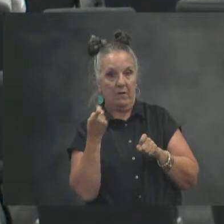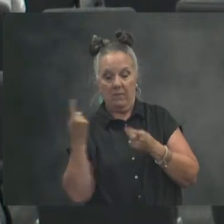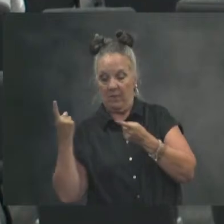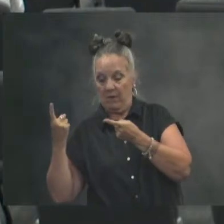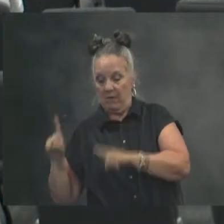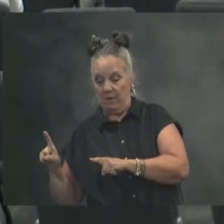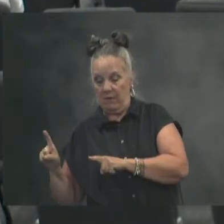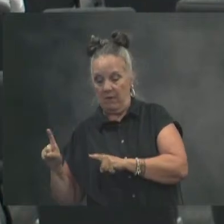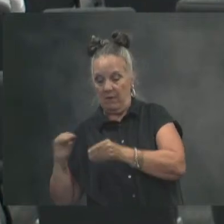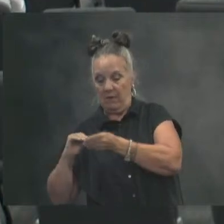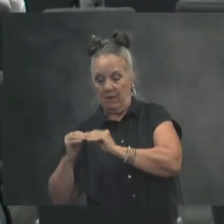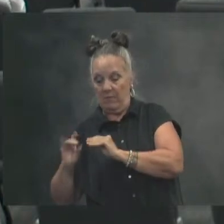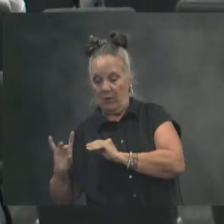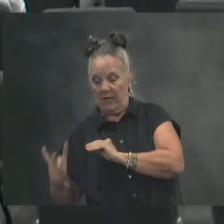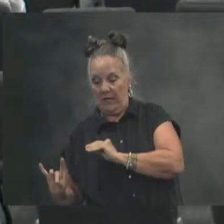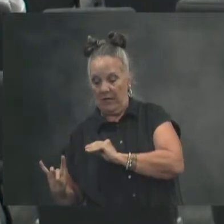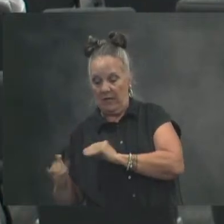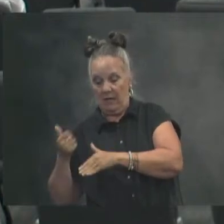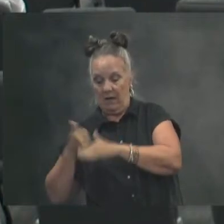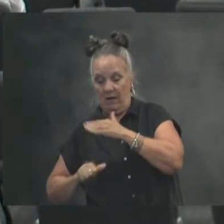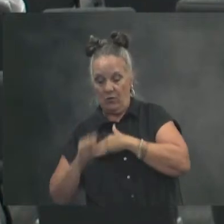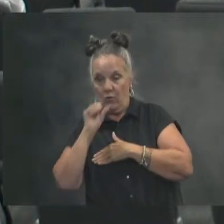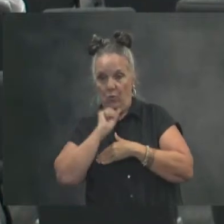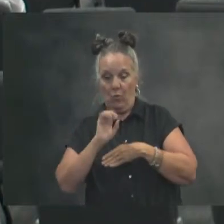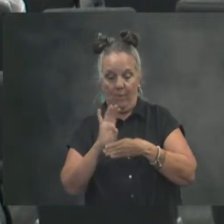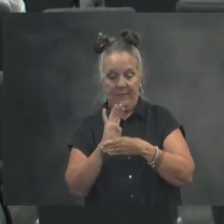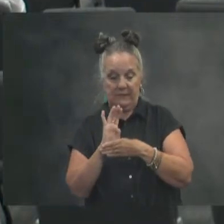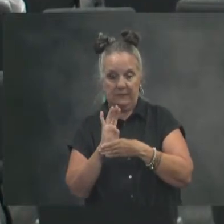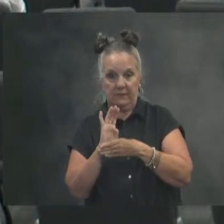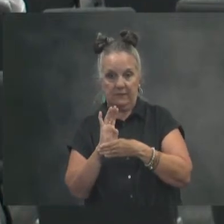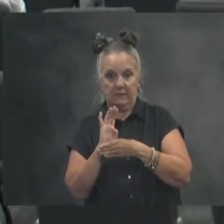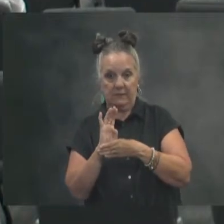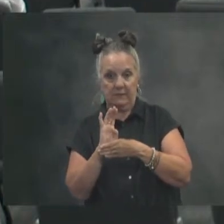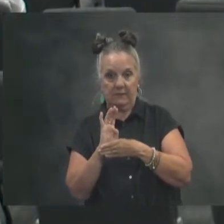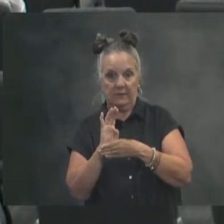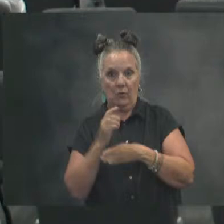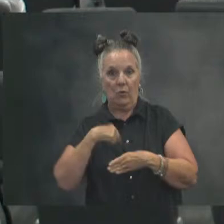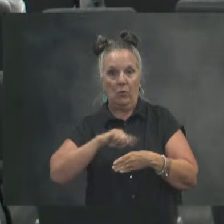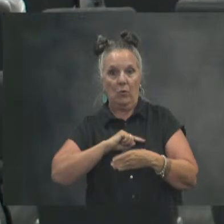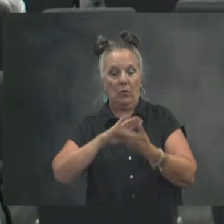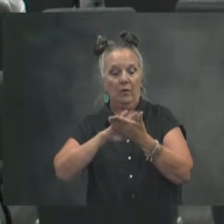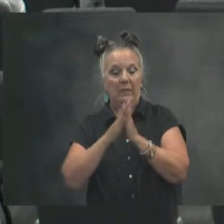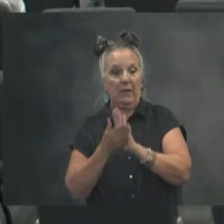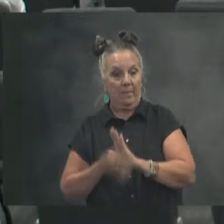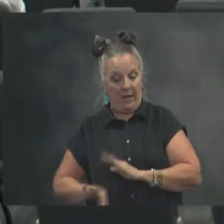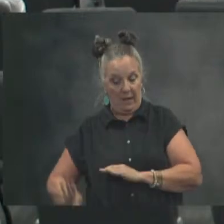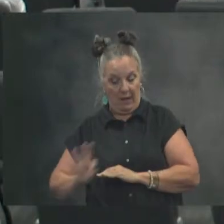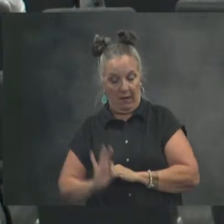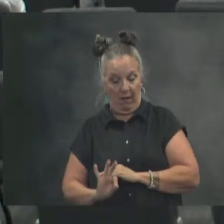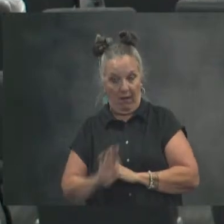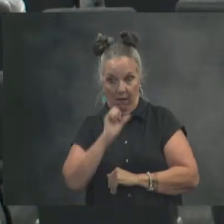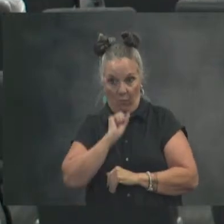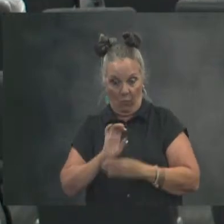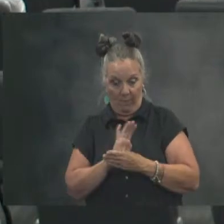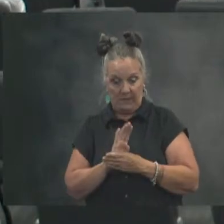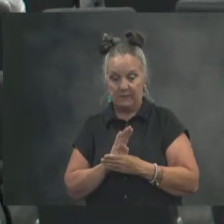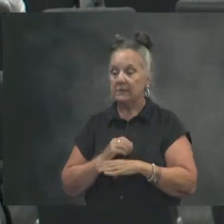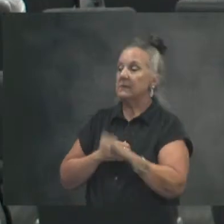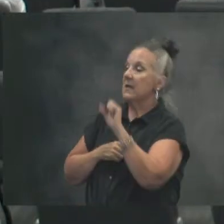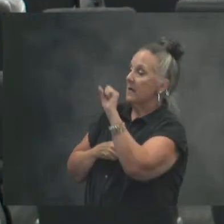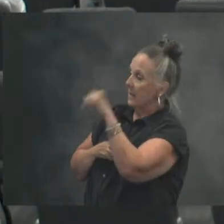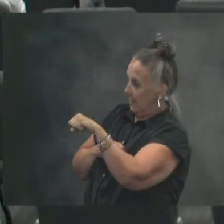agenda, item number 8 under old business. So we would make that number 9 under old business,